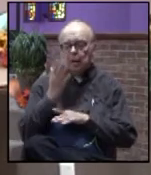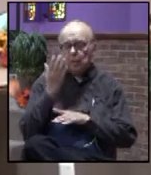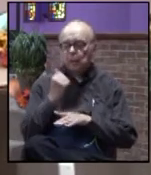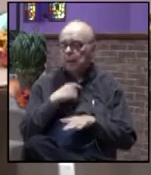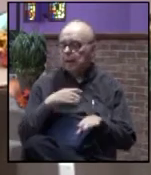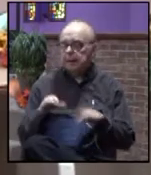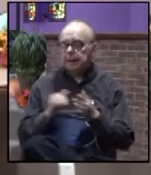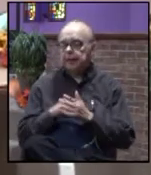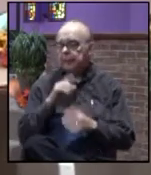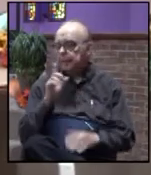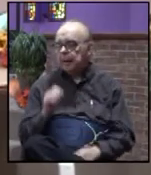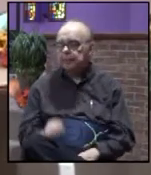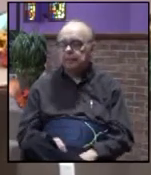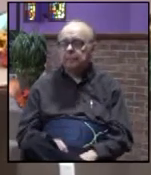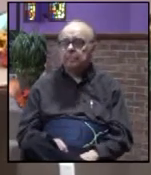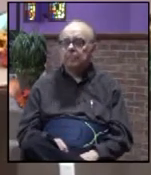that?